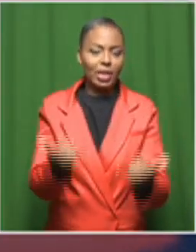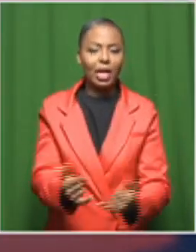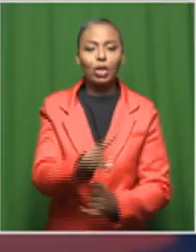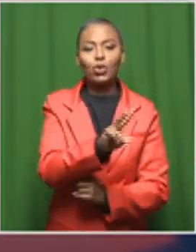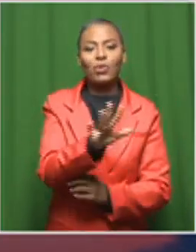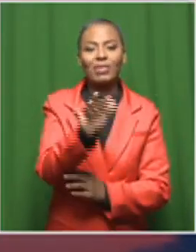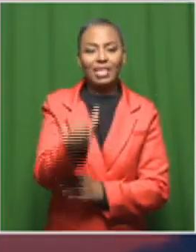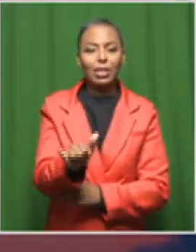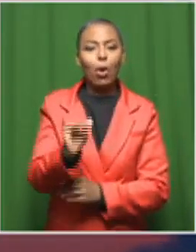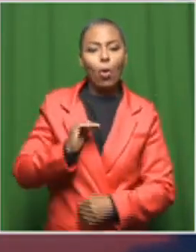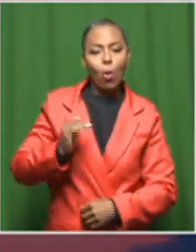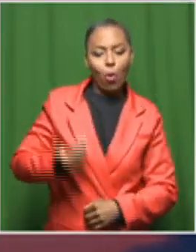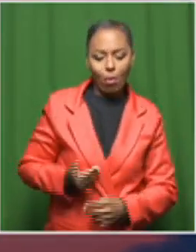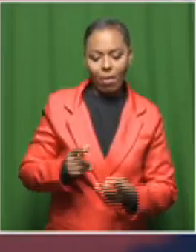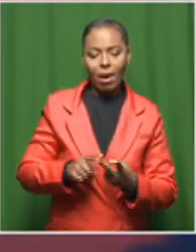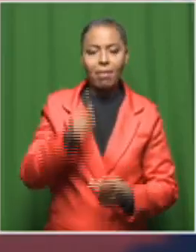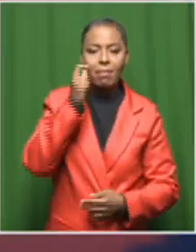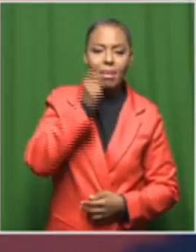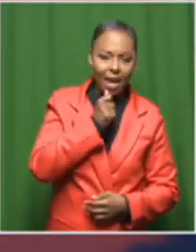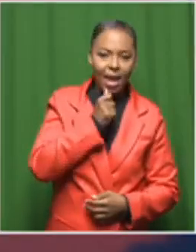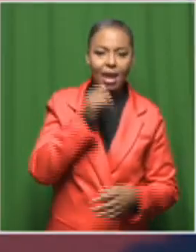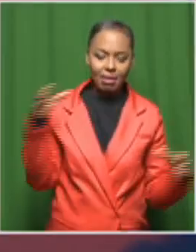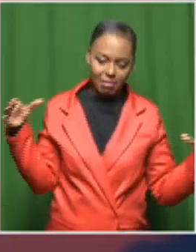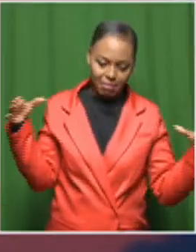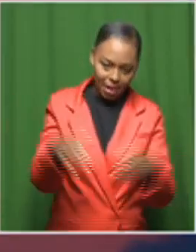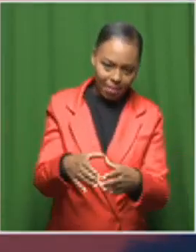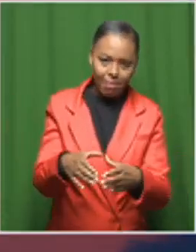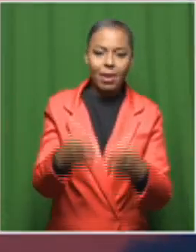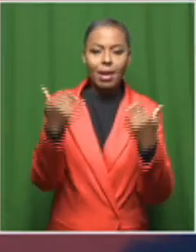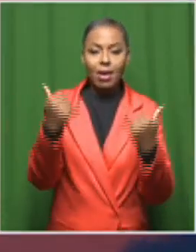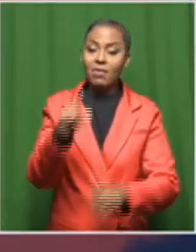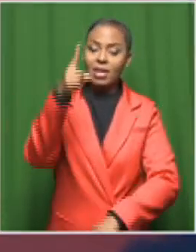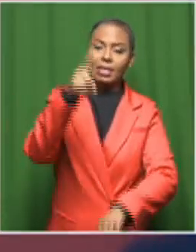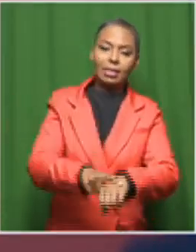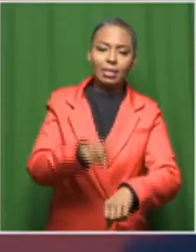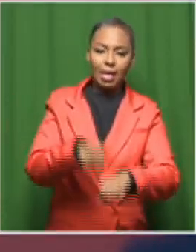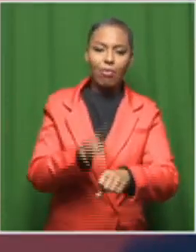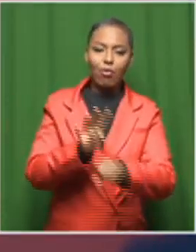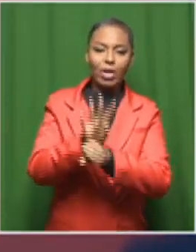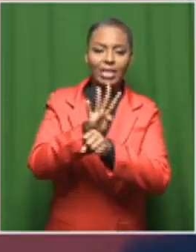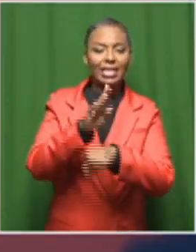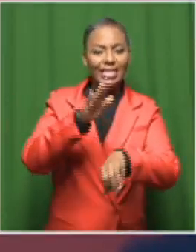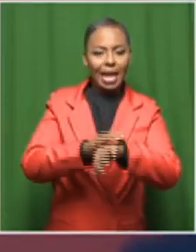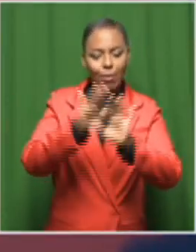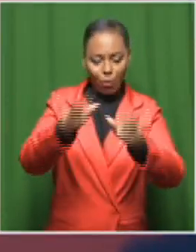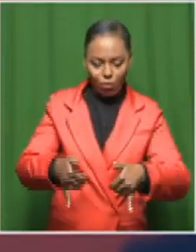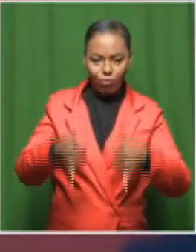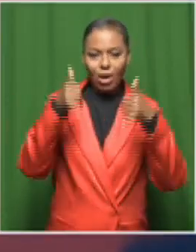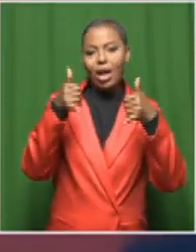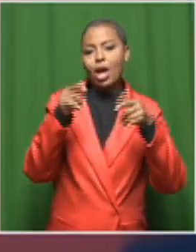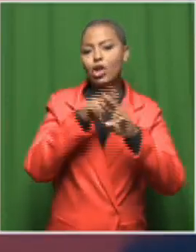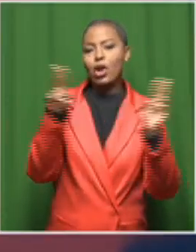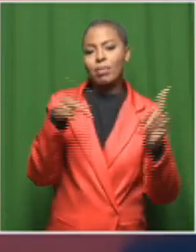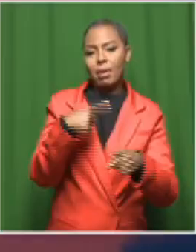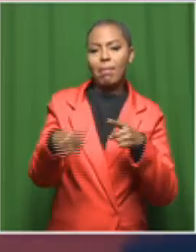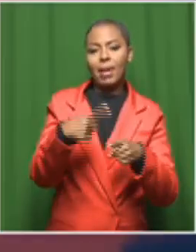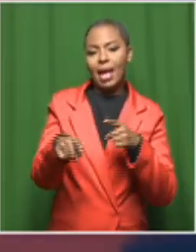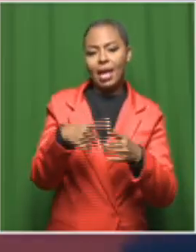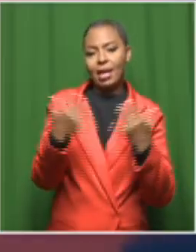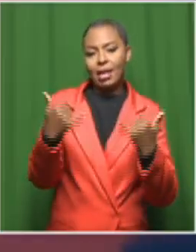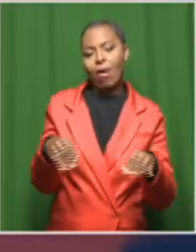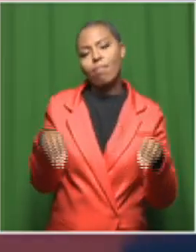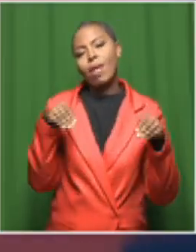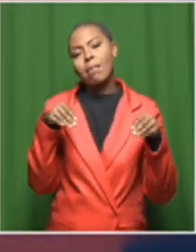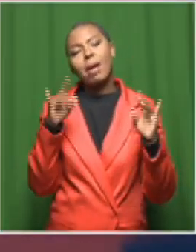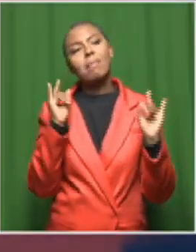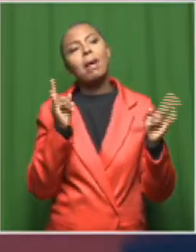men and women in the singles field, but it's the first time that the 14-time winner, the King of Clay, will not be playing, and he'll be honored there. So